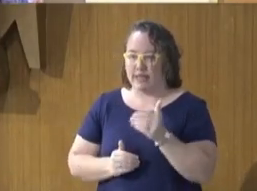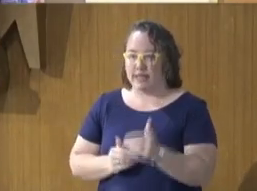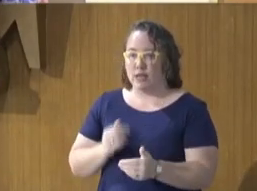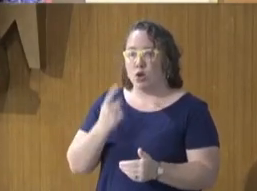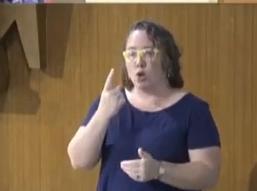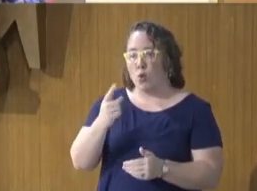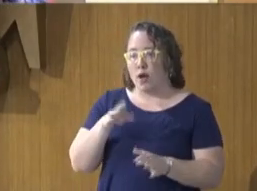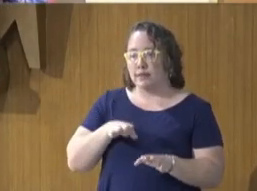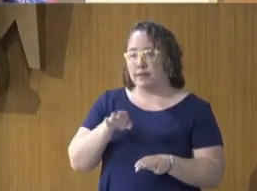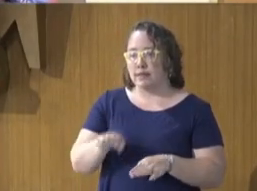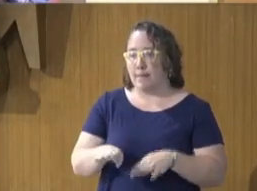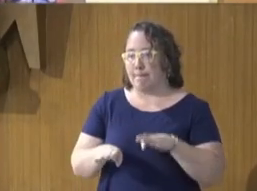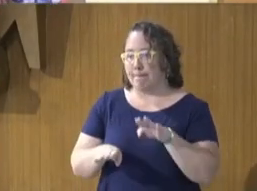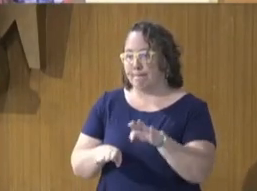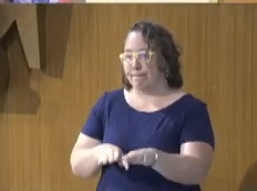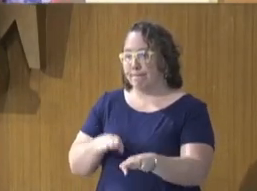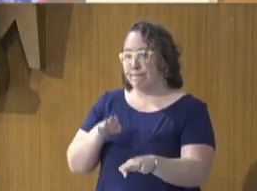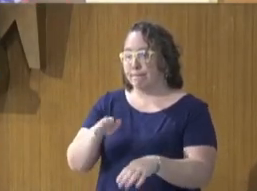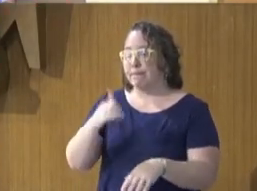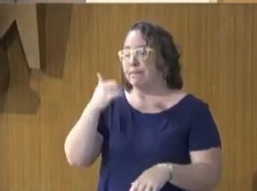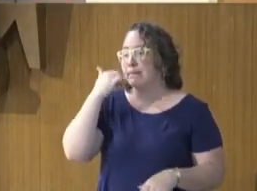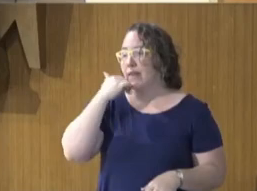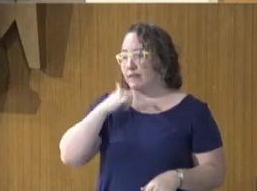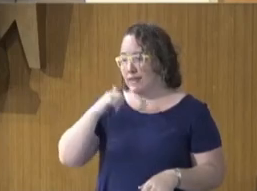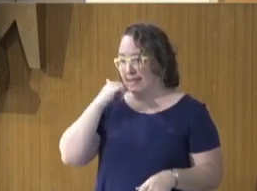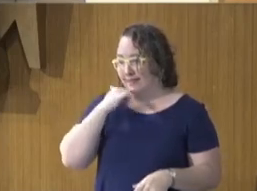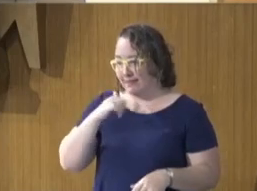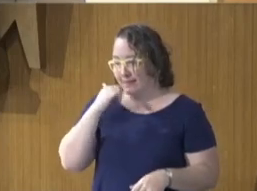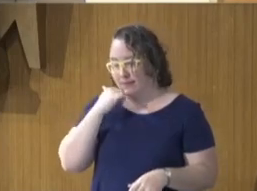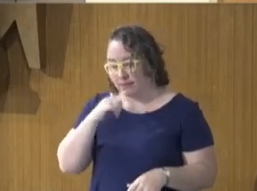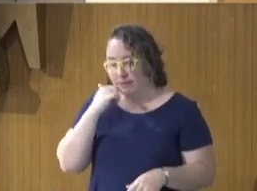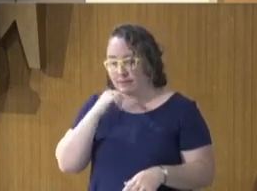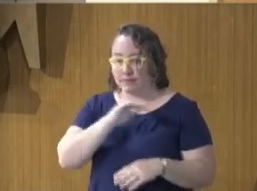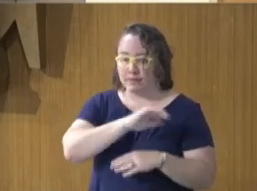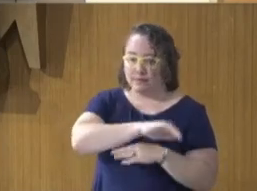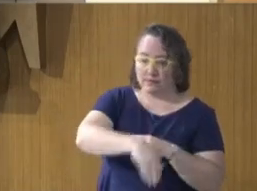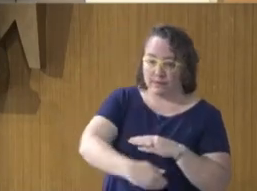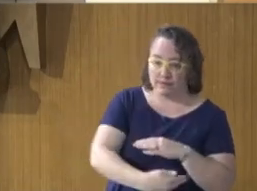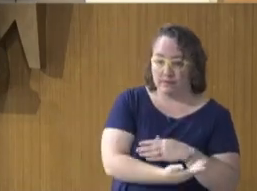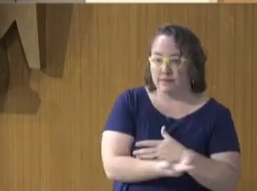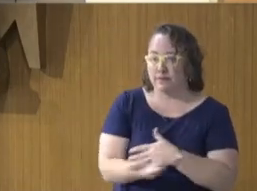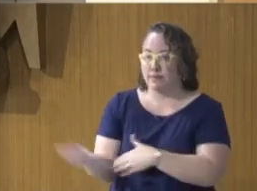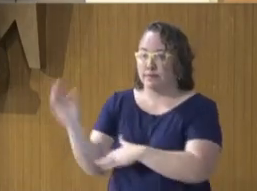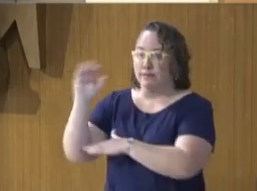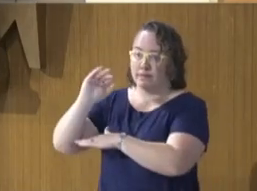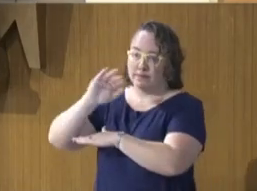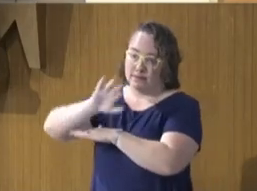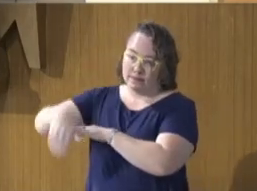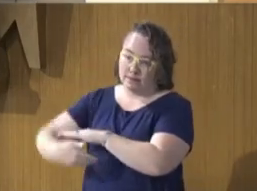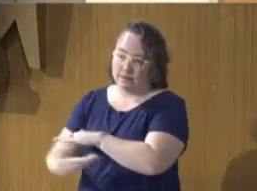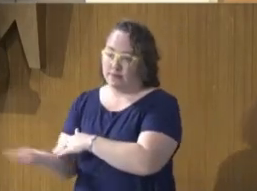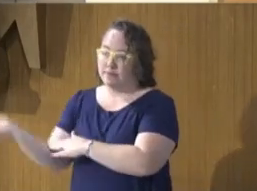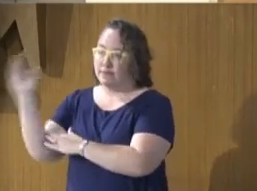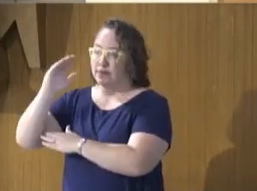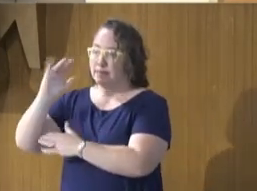at a time. Day and night. Night and day. Amen.